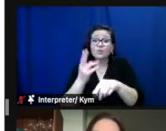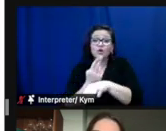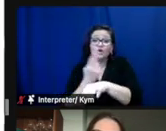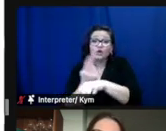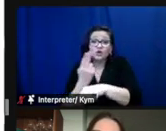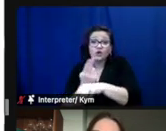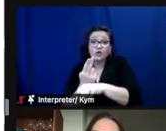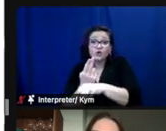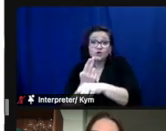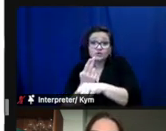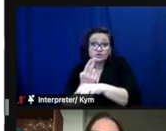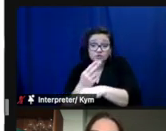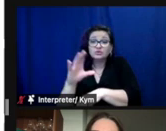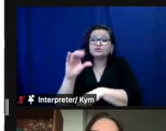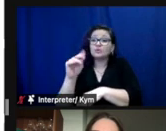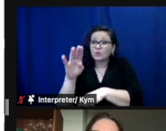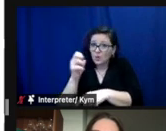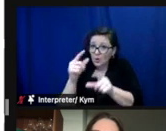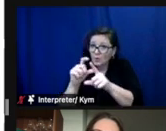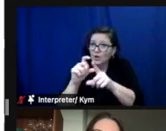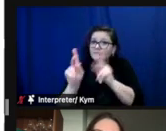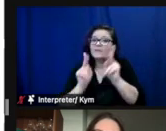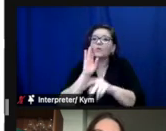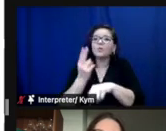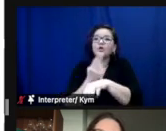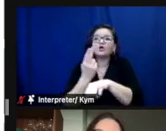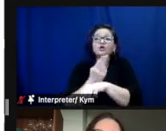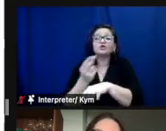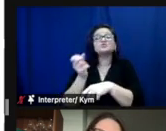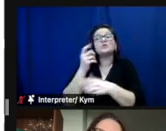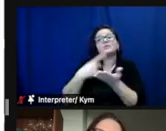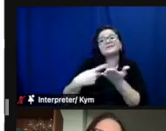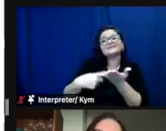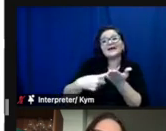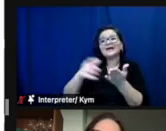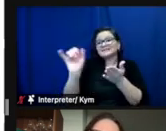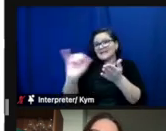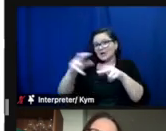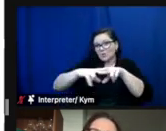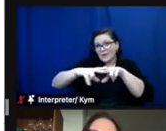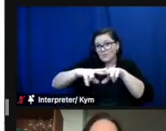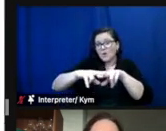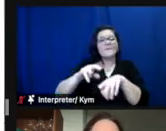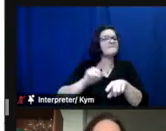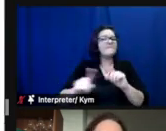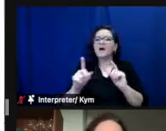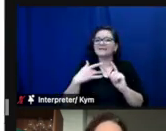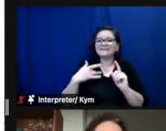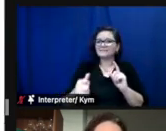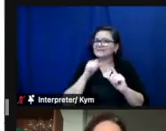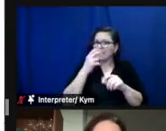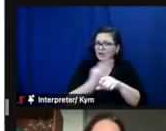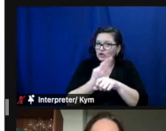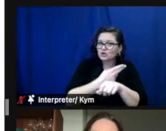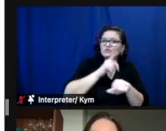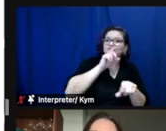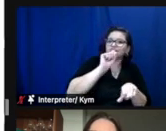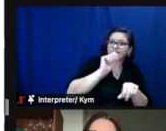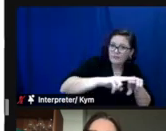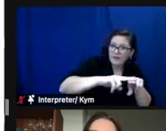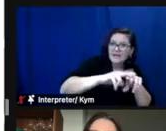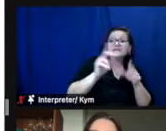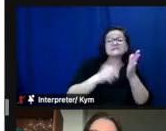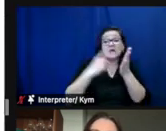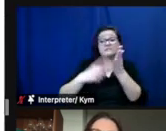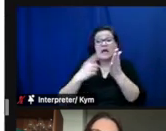So there were code words that people used so they would talk about it as a railroad, though they often didn't use the railroad. Sometimes they did, but they